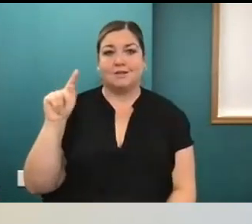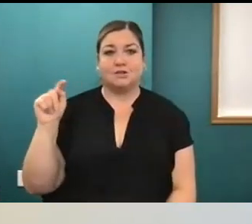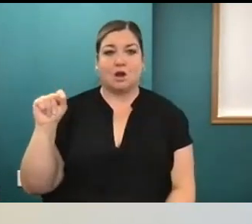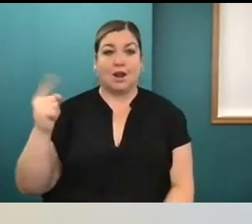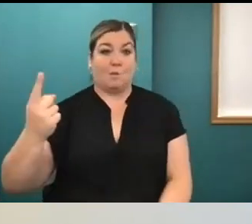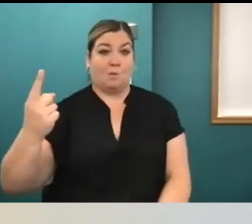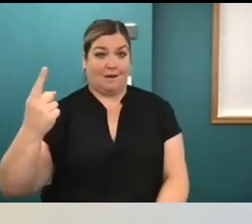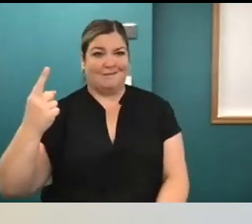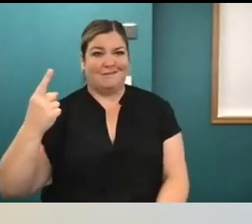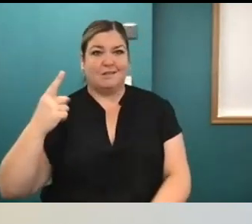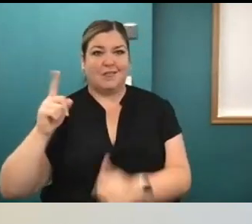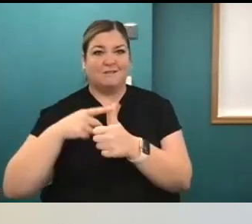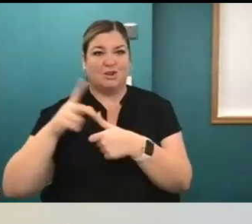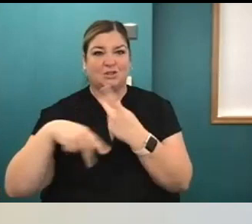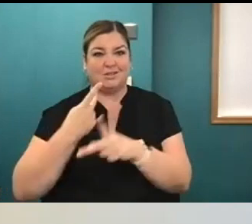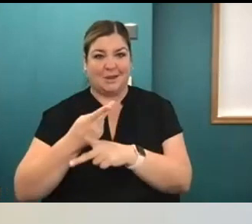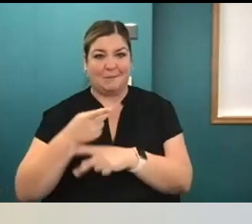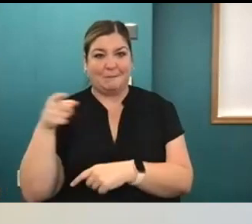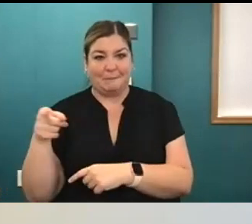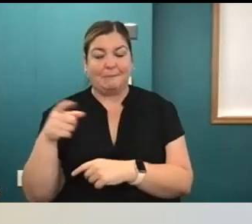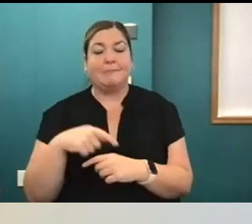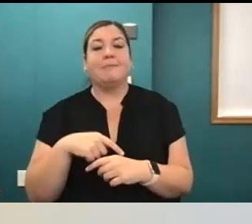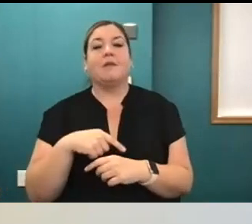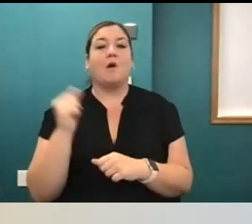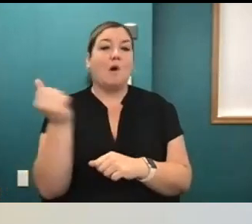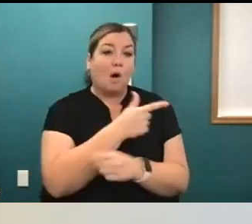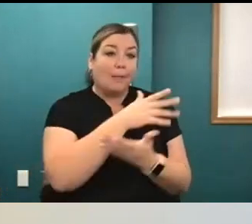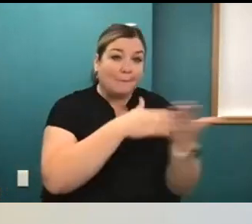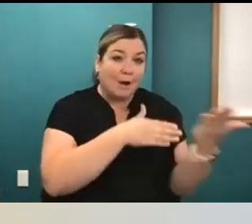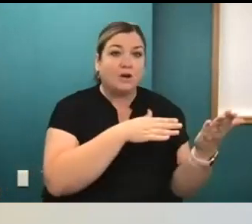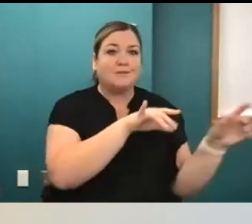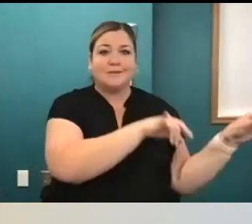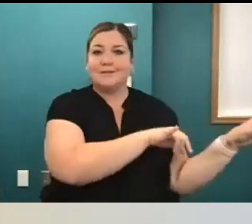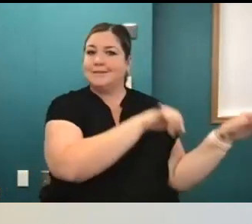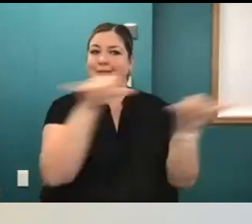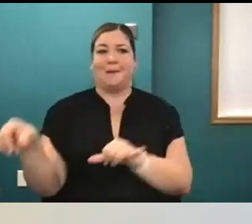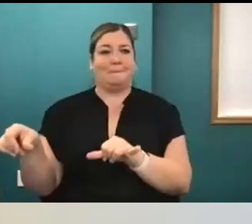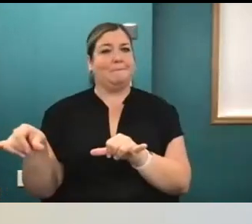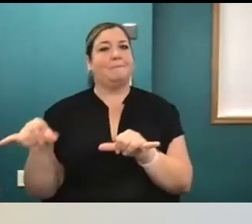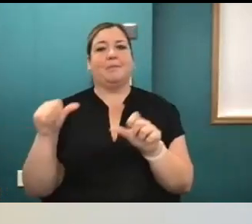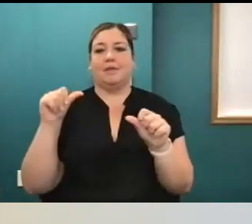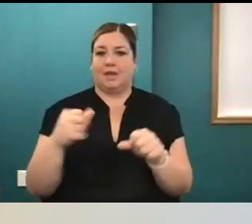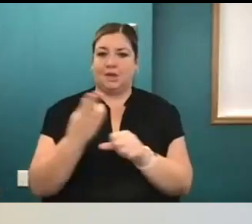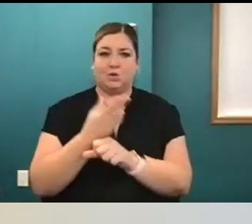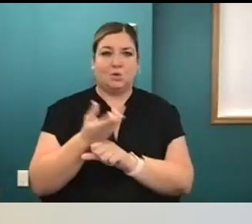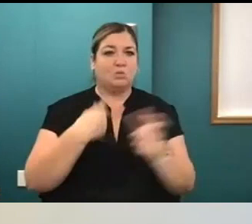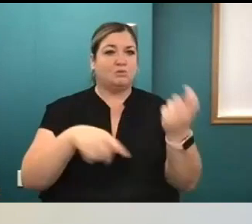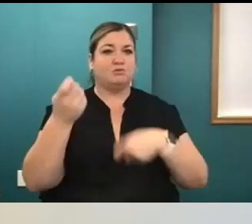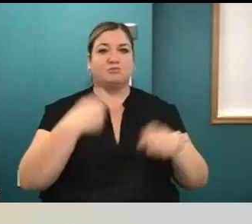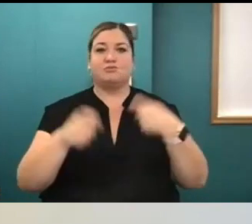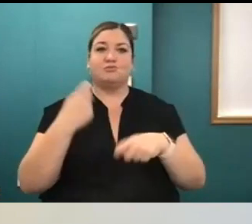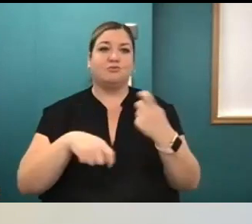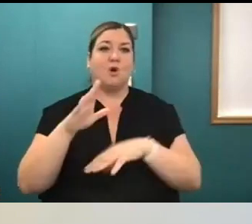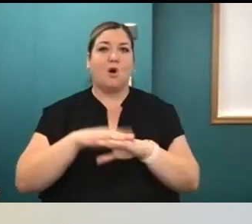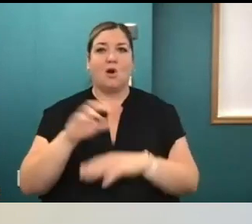version of this processor, all of those parts and pieces are exactly the same and can be utilized and interchanged on the